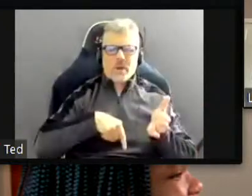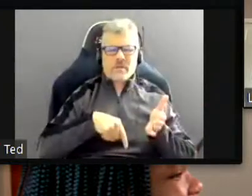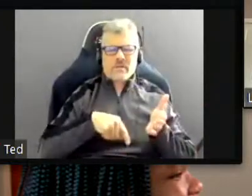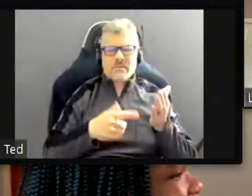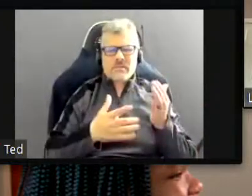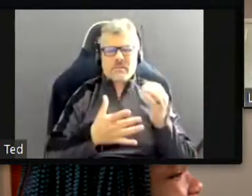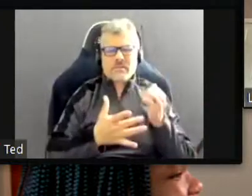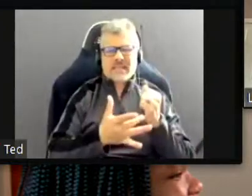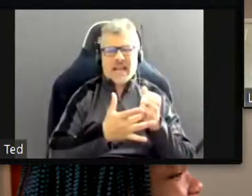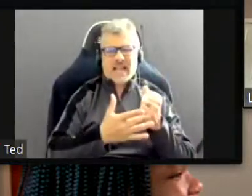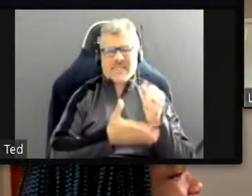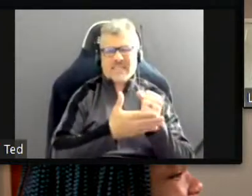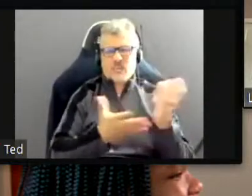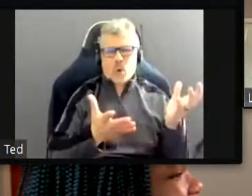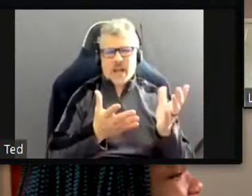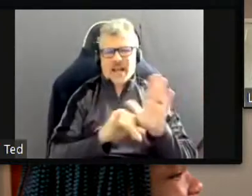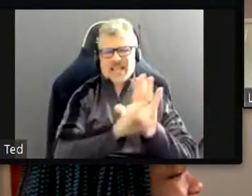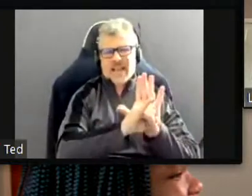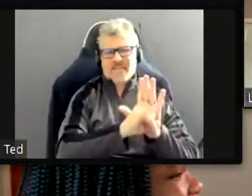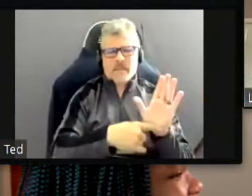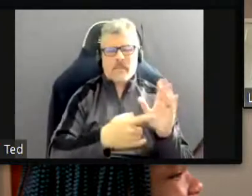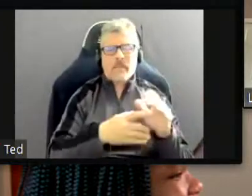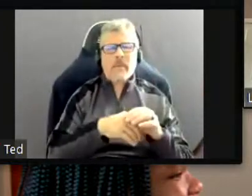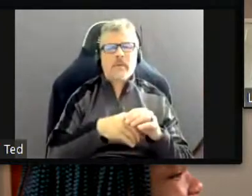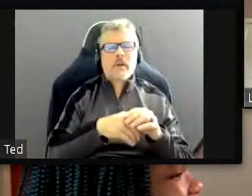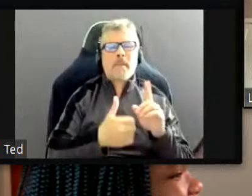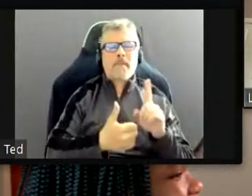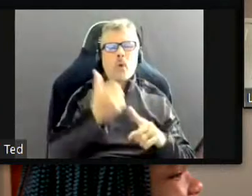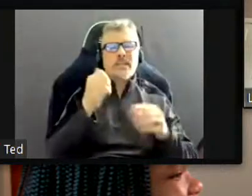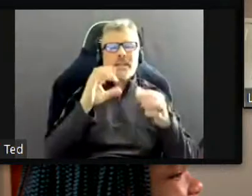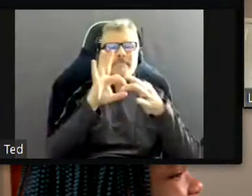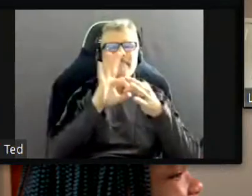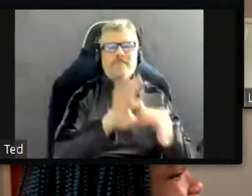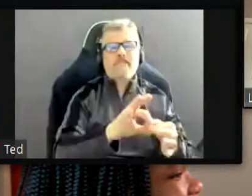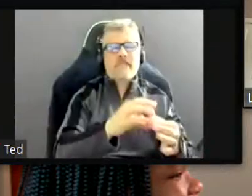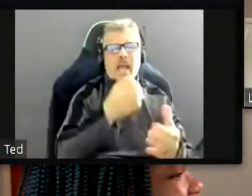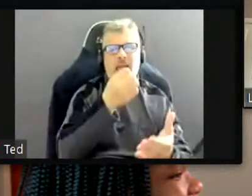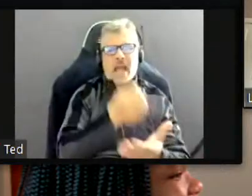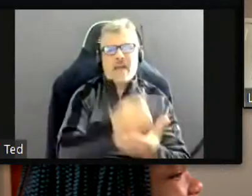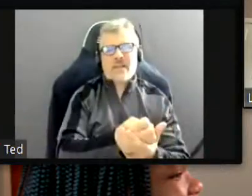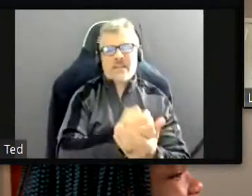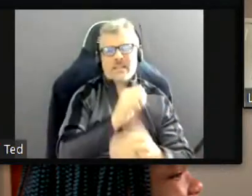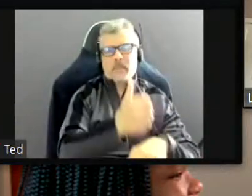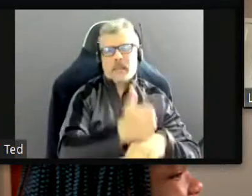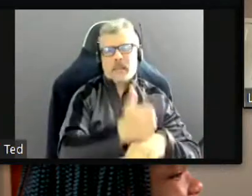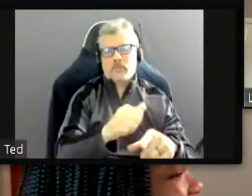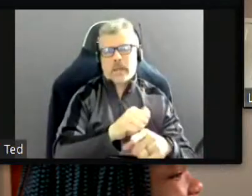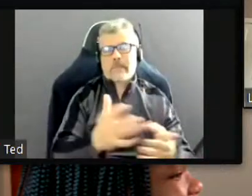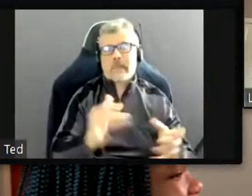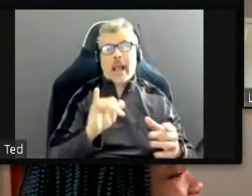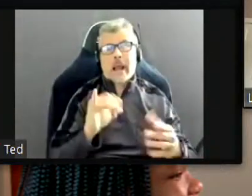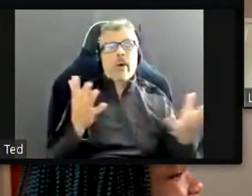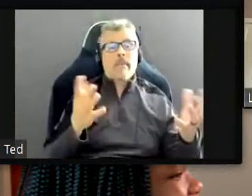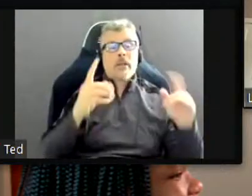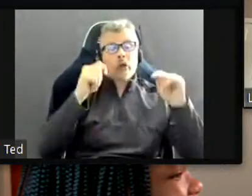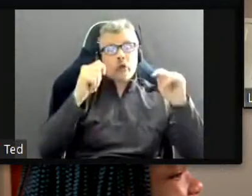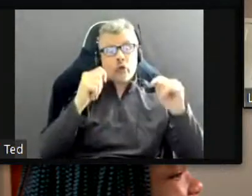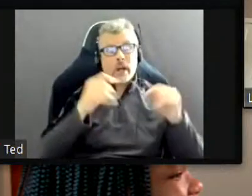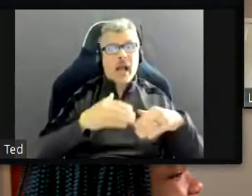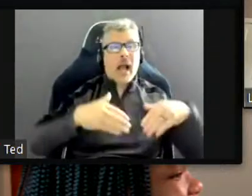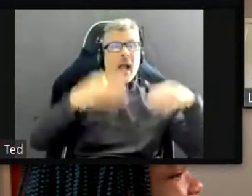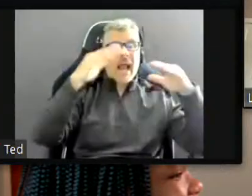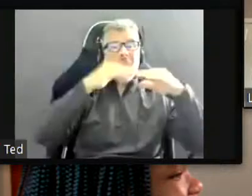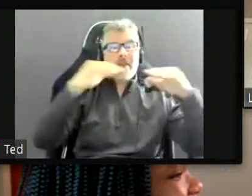were identifying, it was mostly around evidence-based practices, tutoring, high leverage practices,